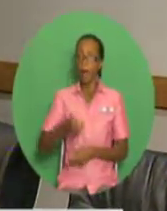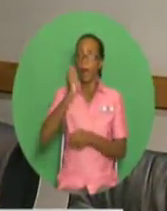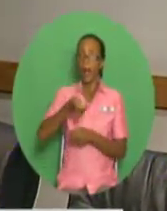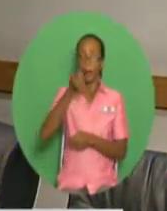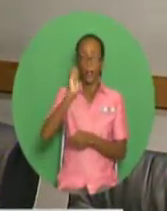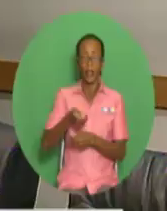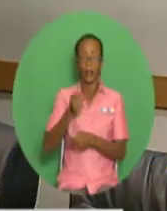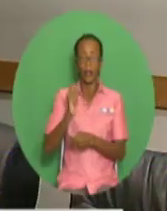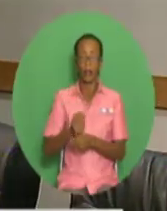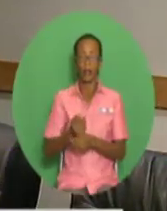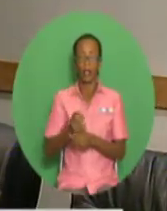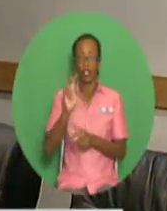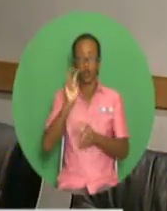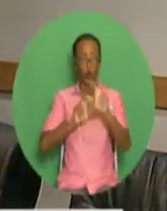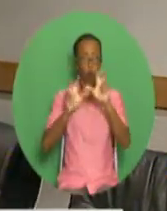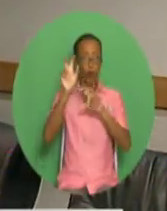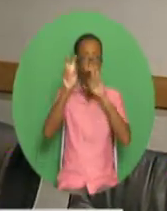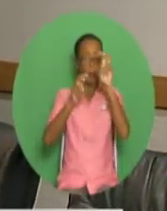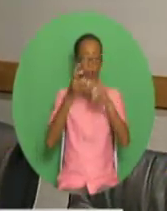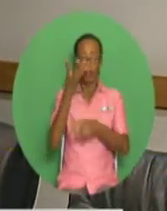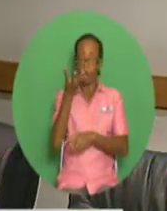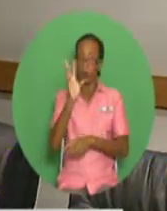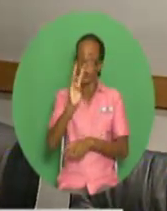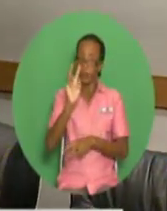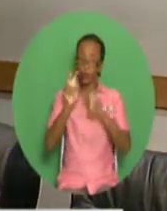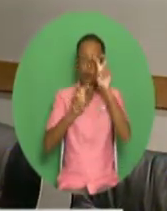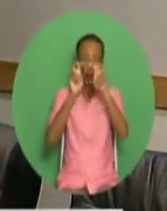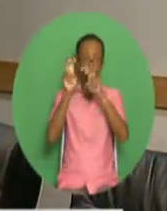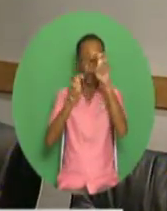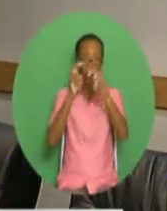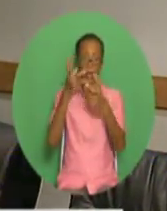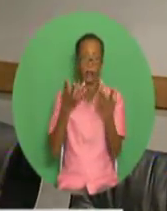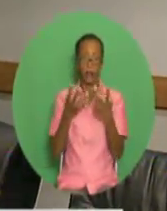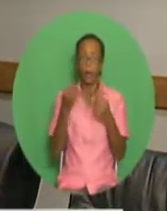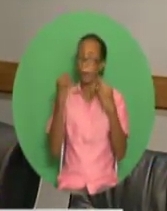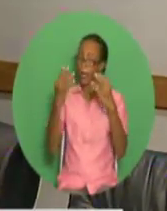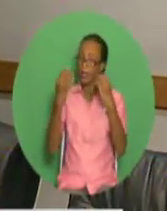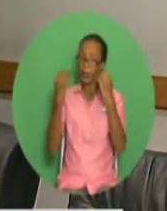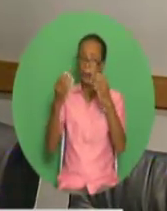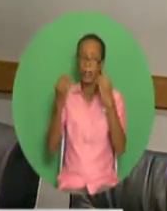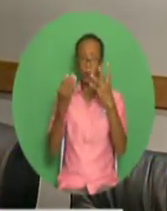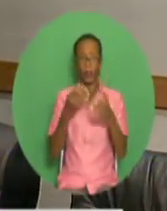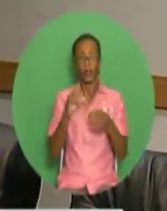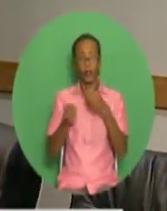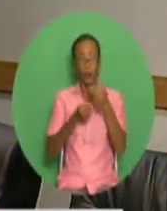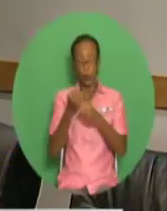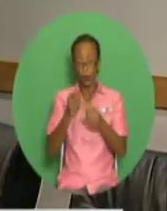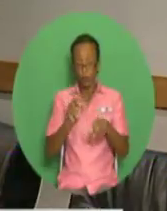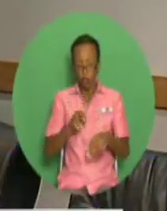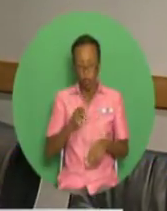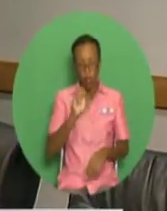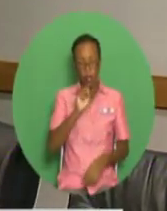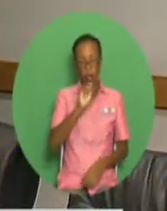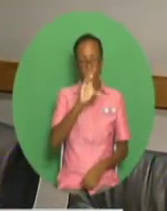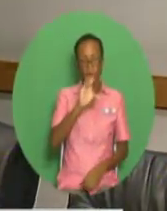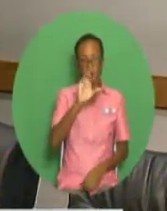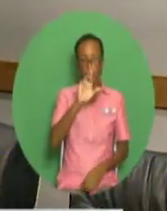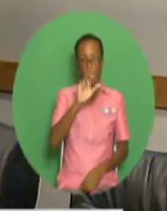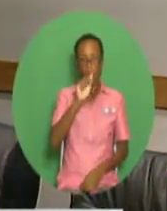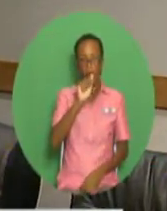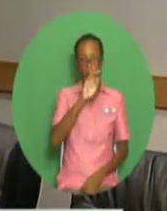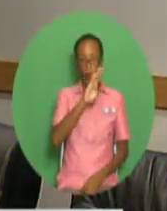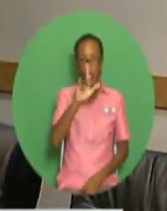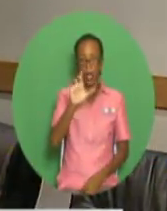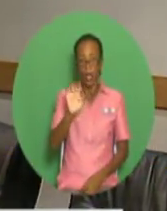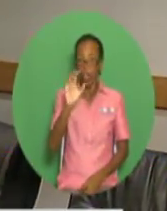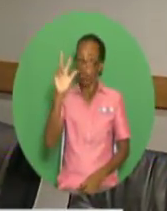hosted here, 46 in all. And in other various sports as well, Scrabble. Daniel Henriquez came 3rd